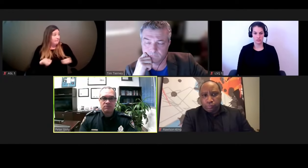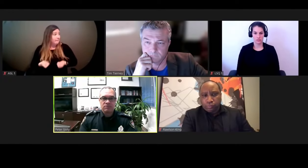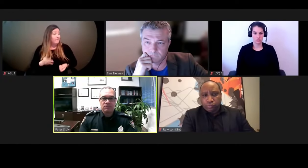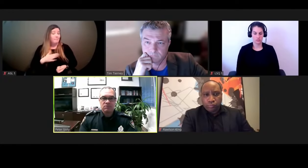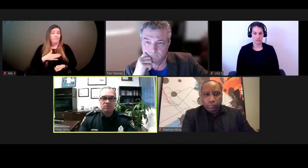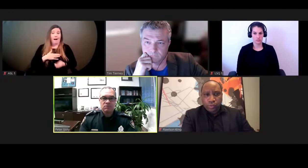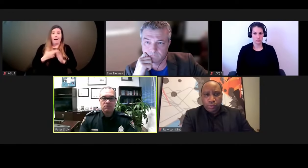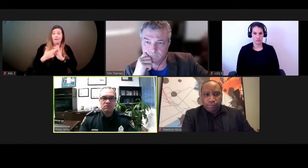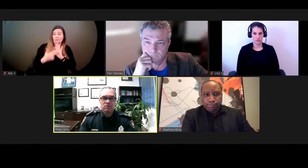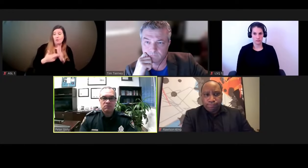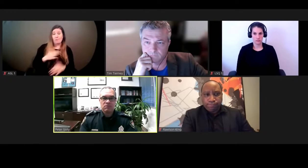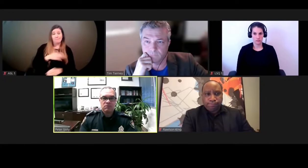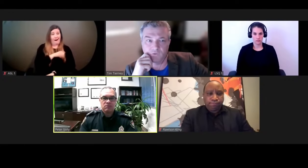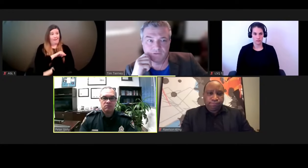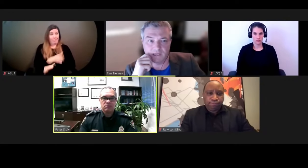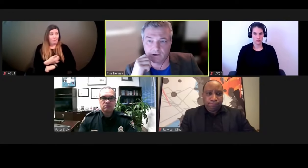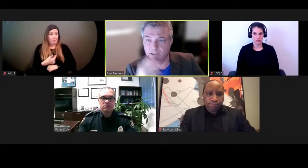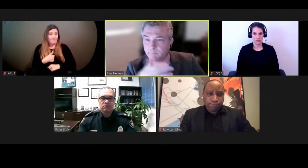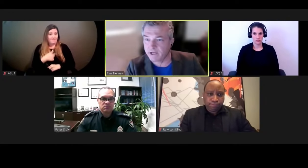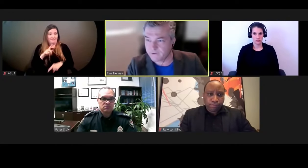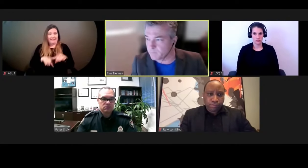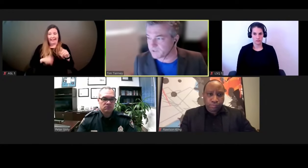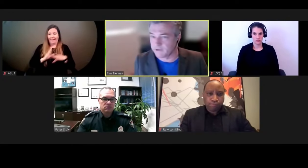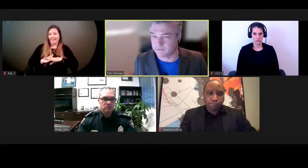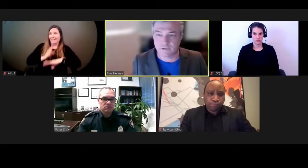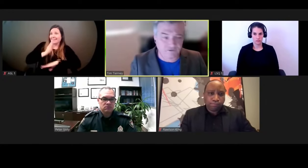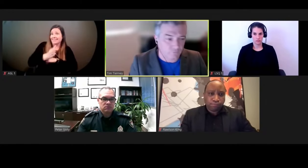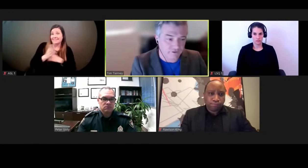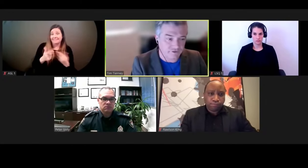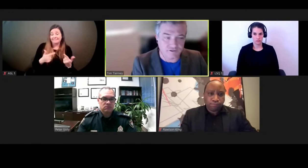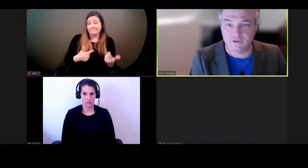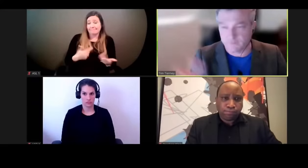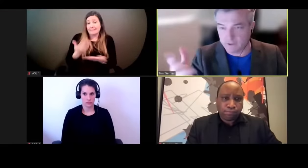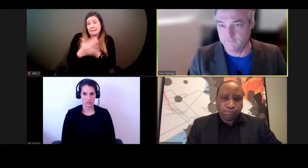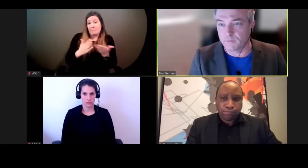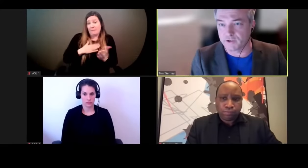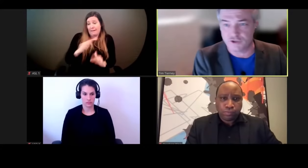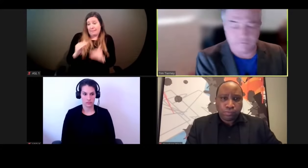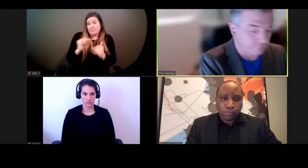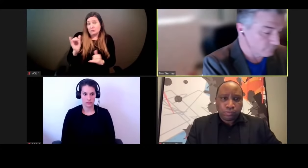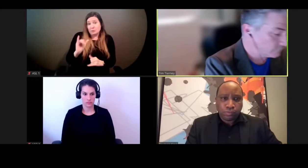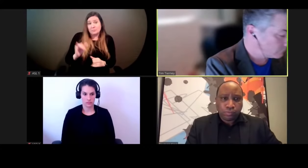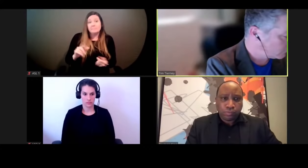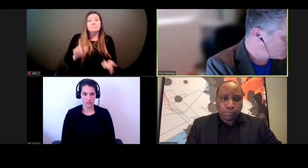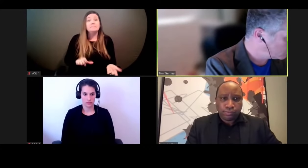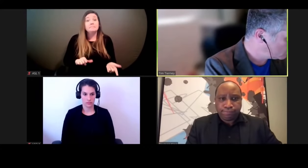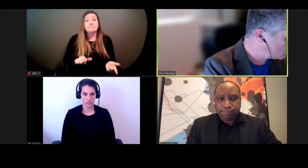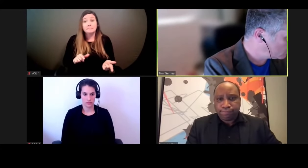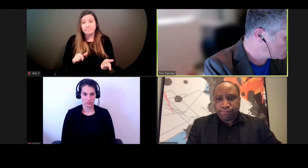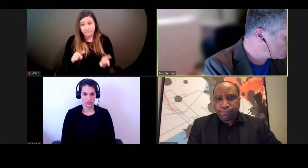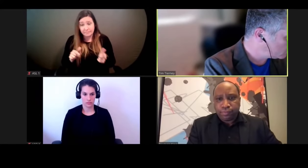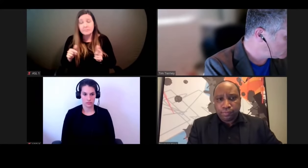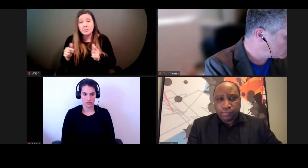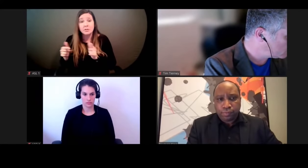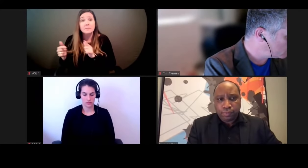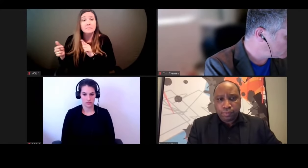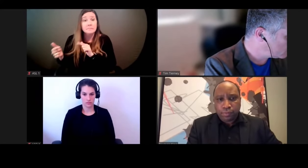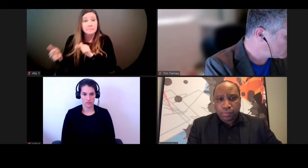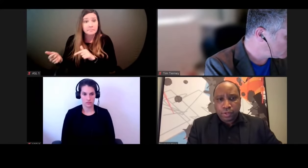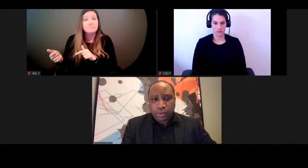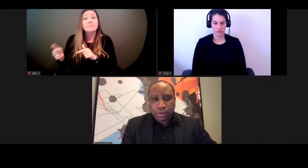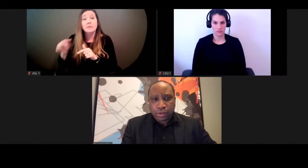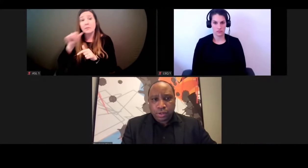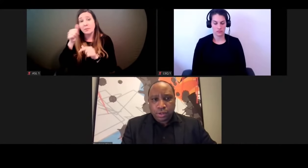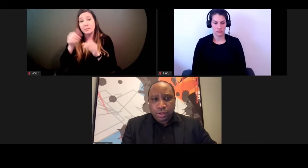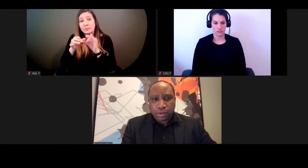in. Great, thank you. I'll let my other members of council ask questions. And thank you very much, Chief. Thank you. So it'll be Councillor